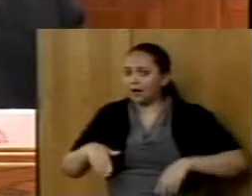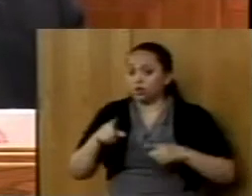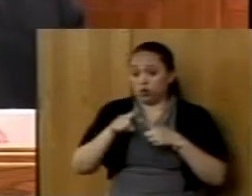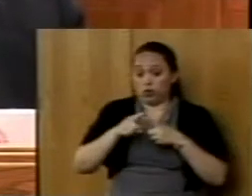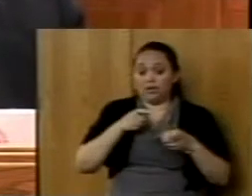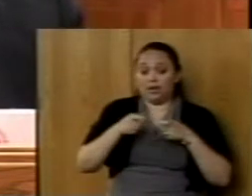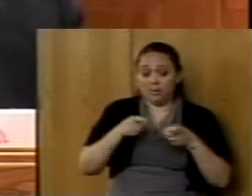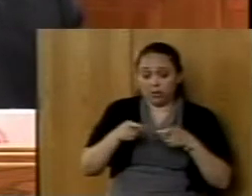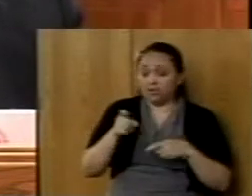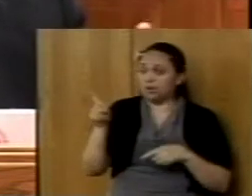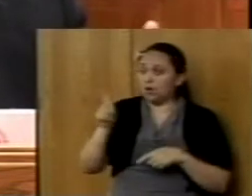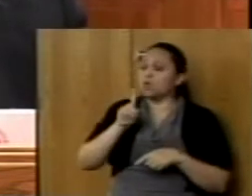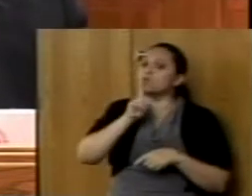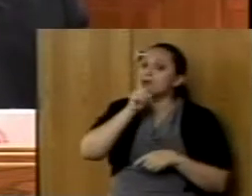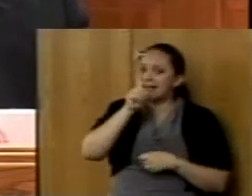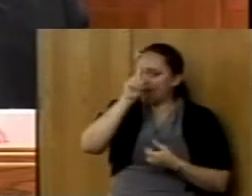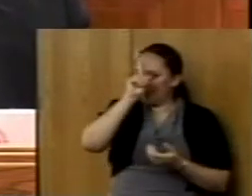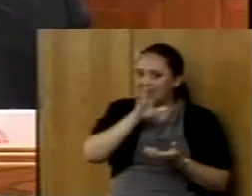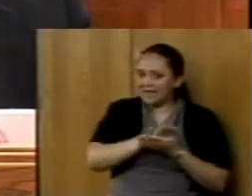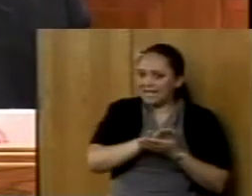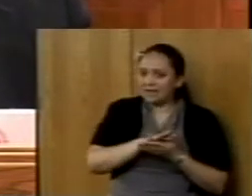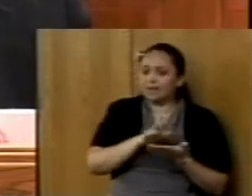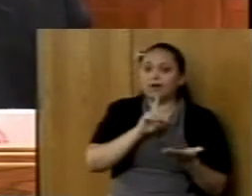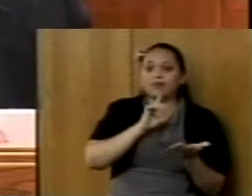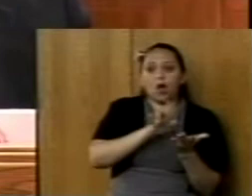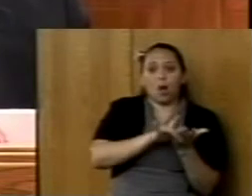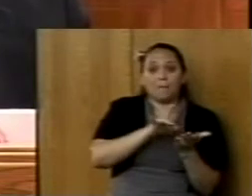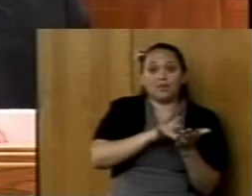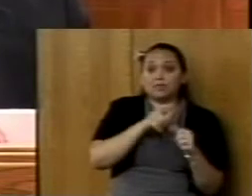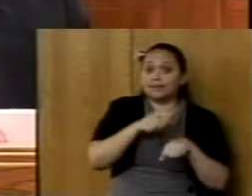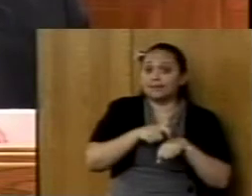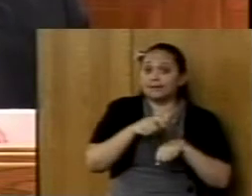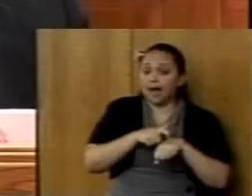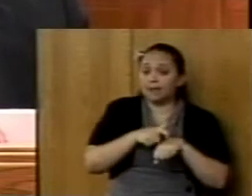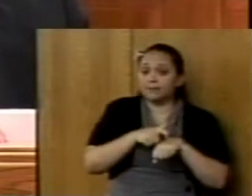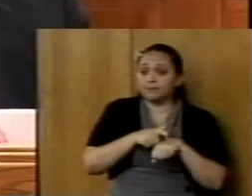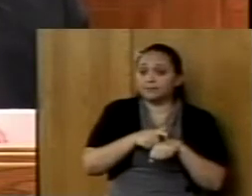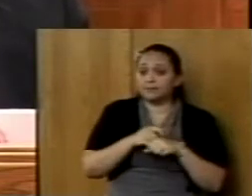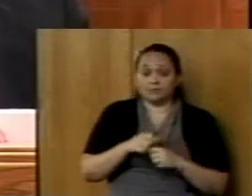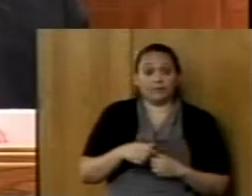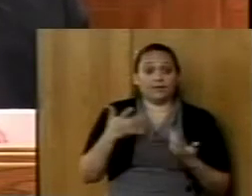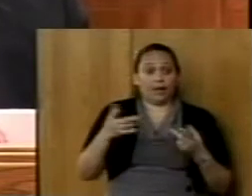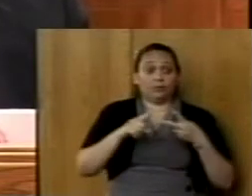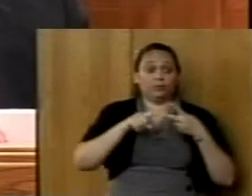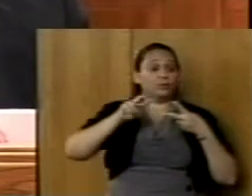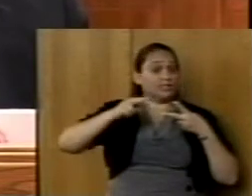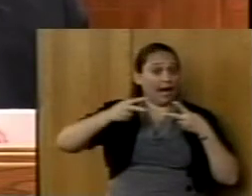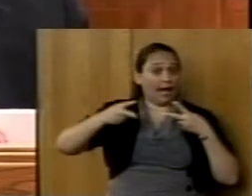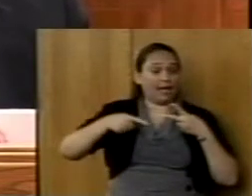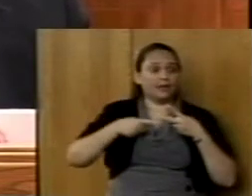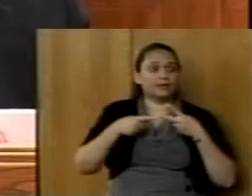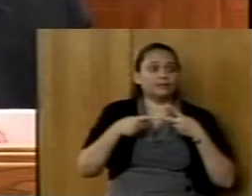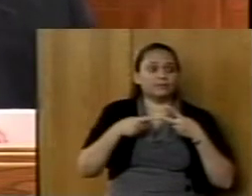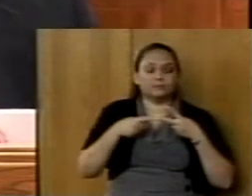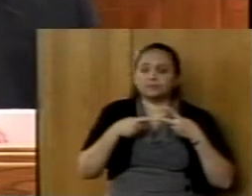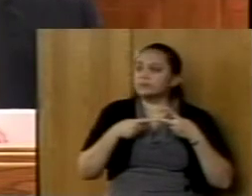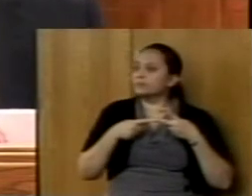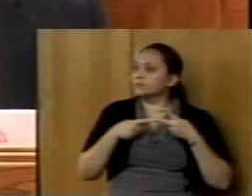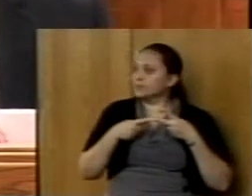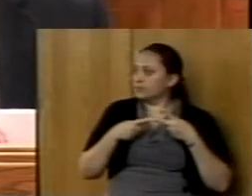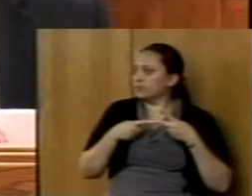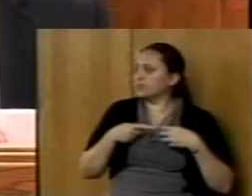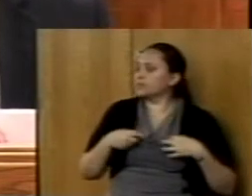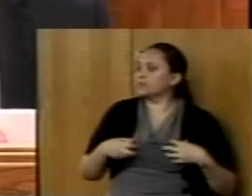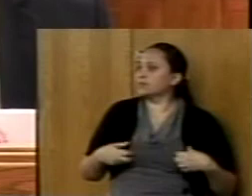to really believe that, they're abusing the time. Secondly, now, maybe I misunderstood Ms.